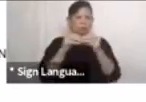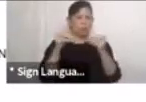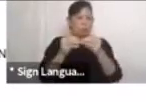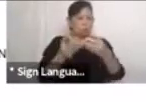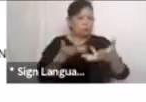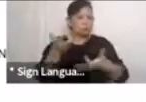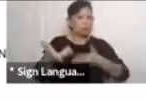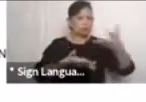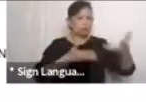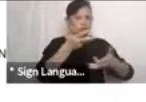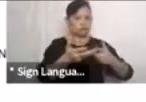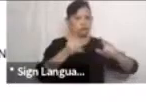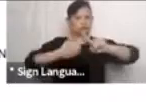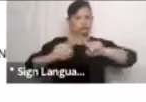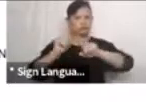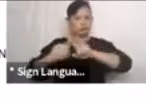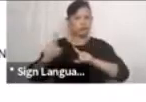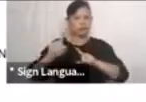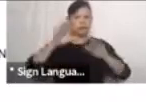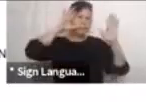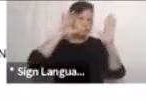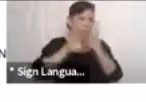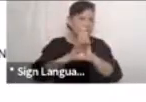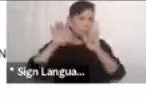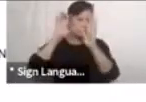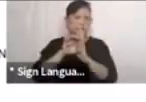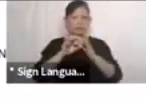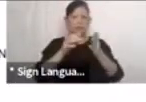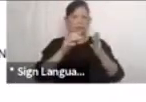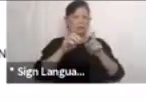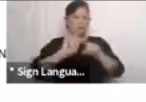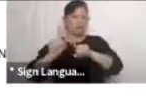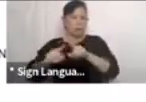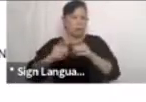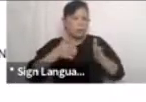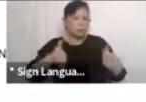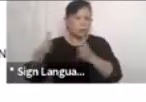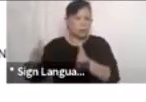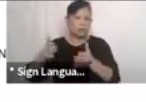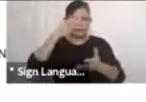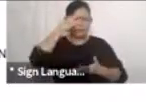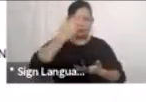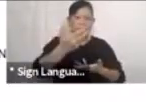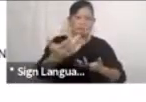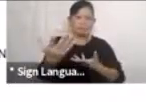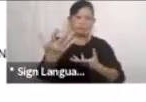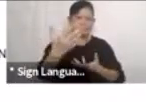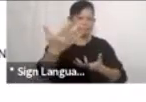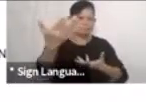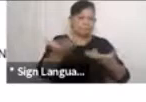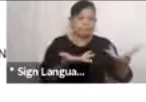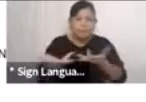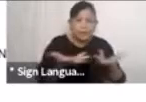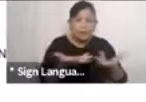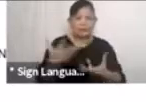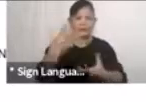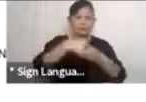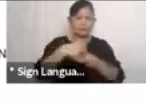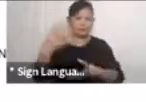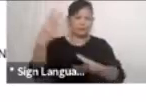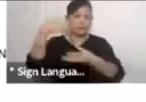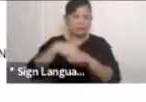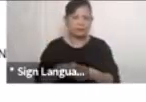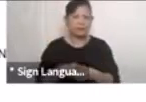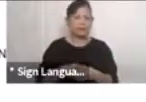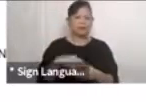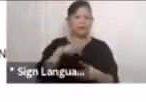use different pictorial and other methods to engage people with hearing disabilities. The consultations we did at the Sri Lanka